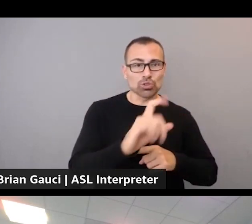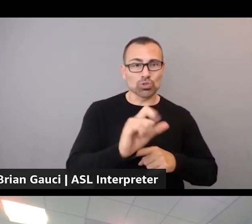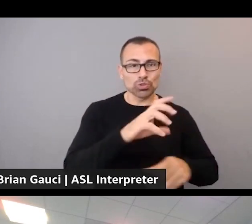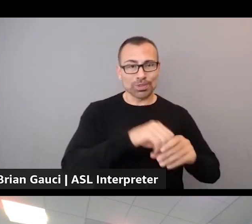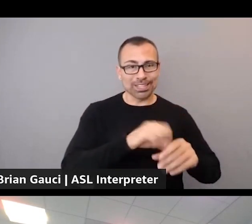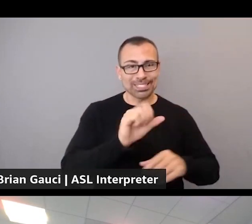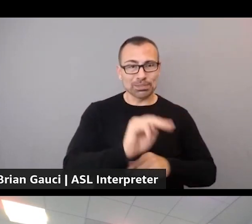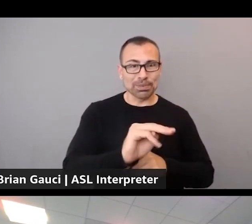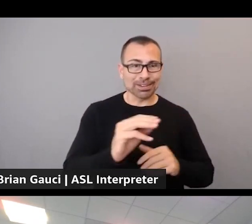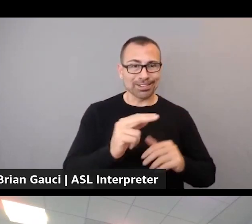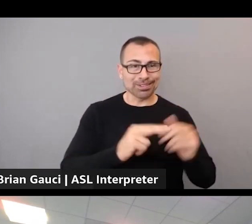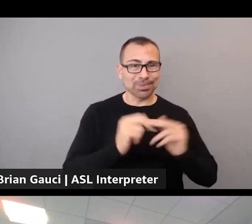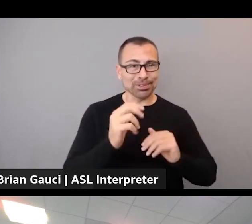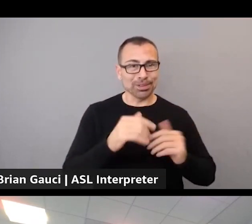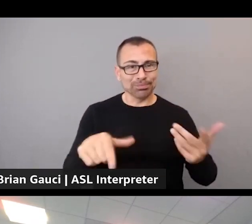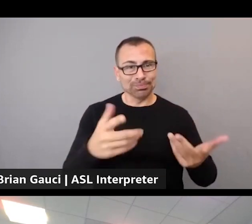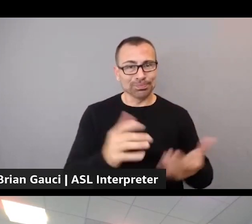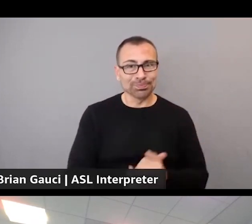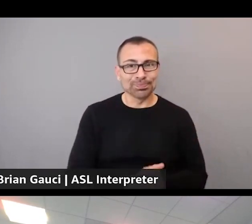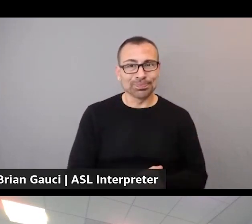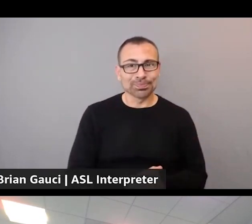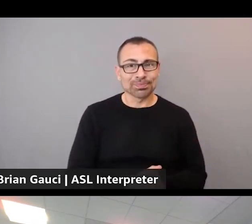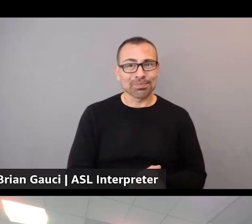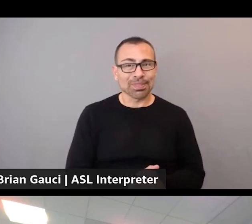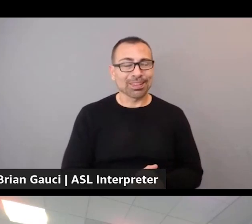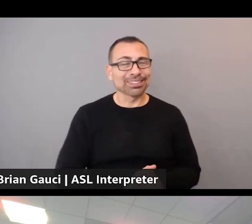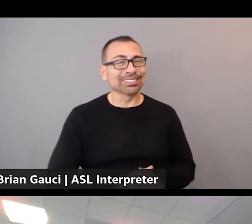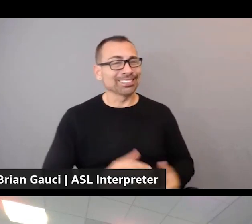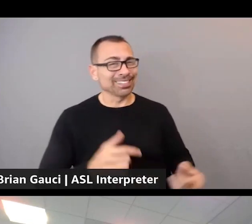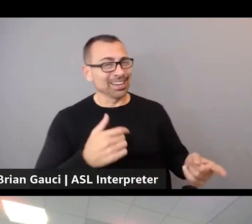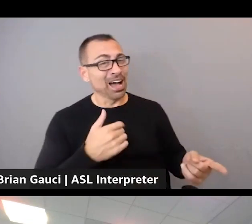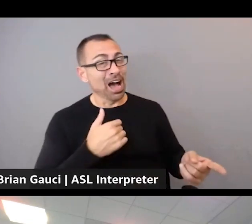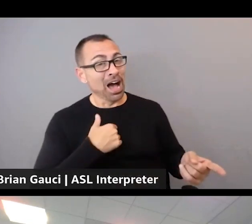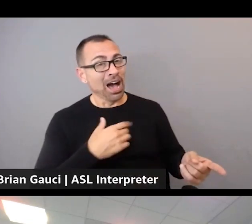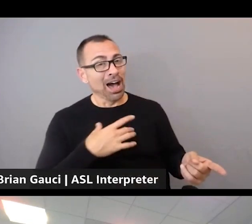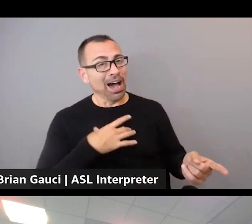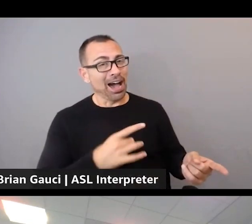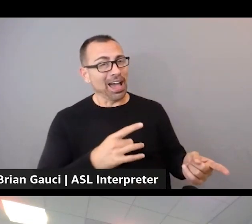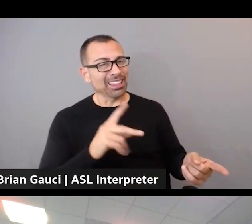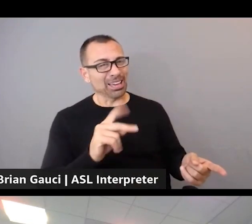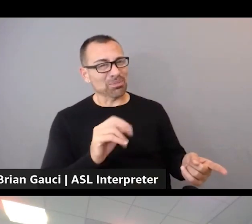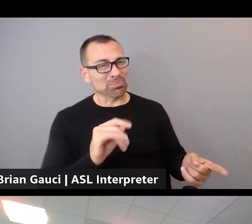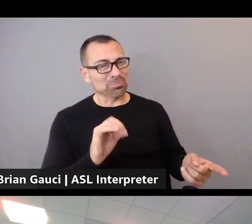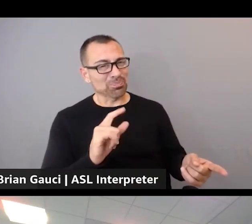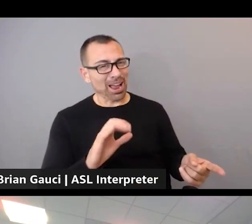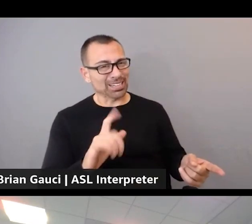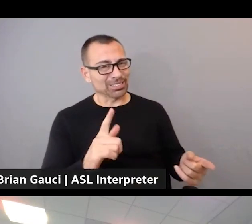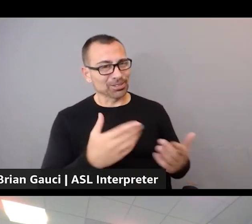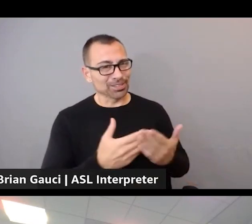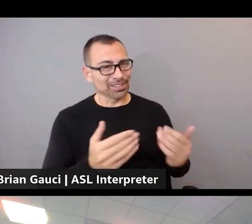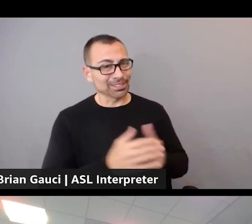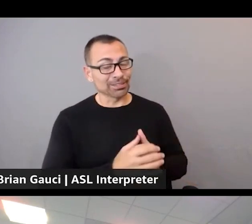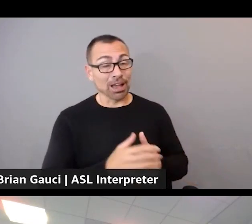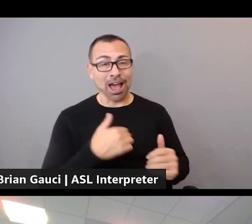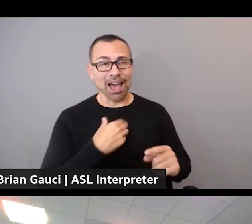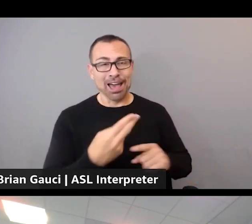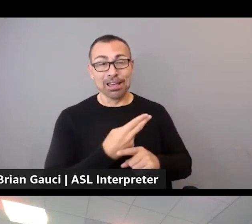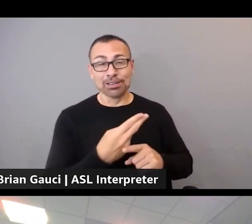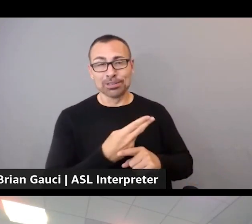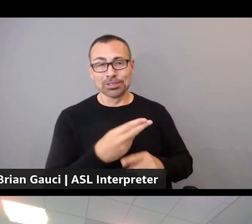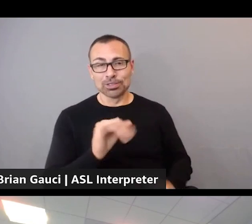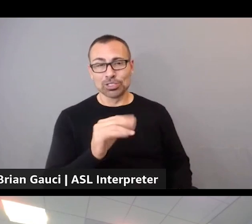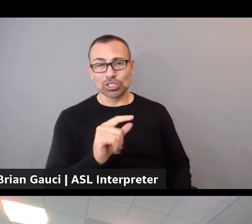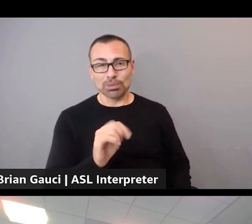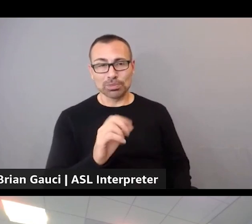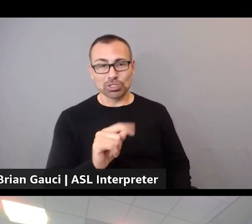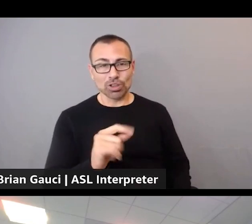There's a theme going today. I like to build in practical things, clearly. I used SageMaker Jumpstart to spin up a Stable